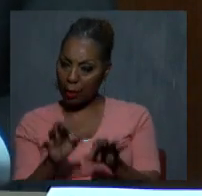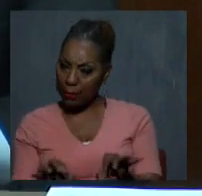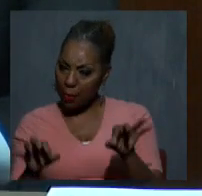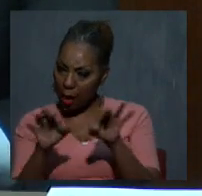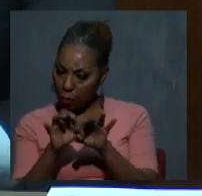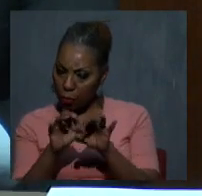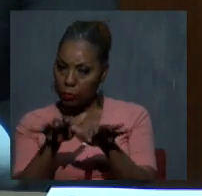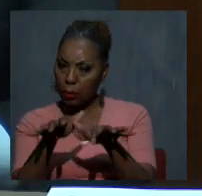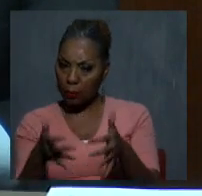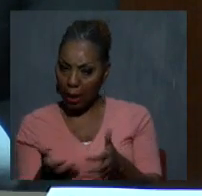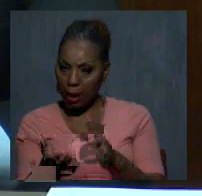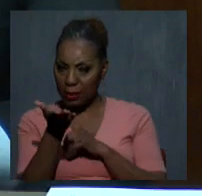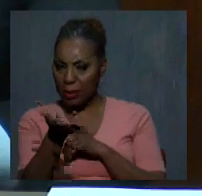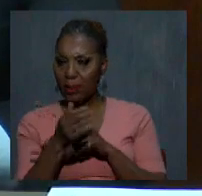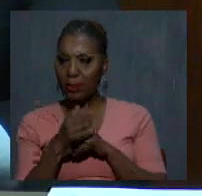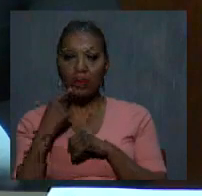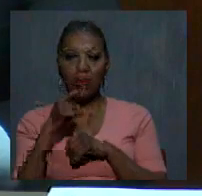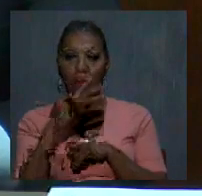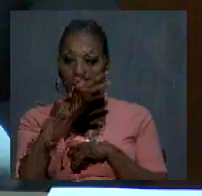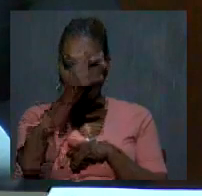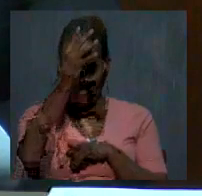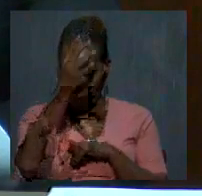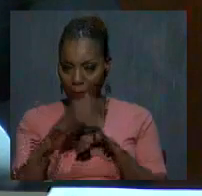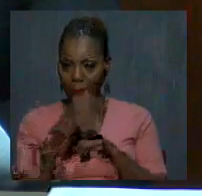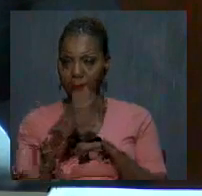our school for parents.